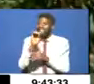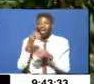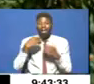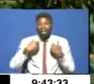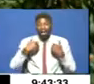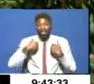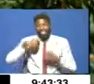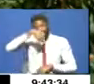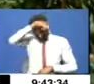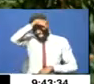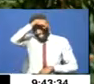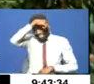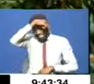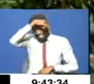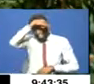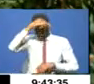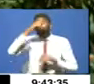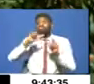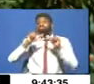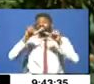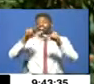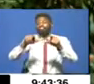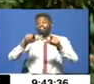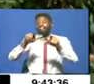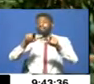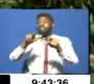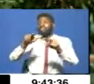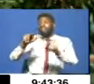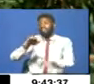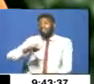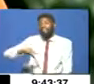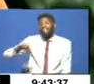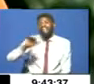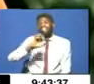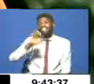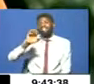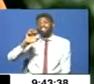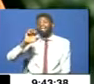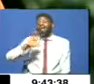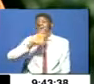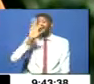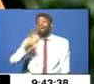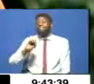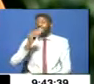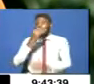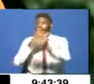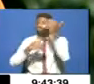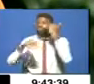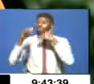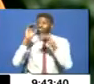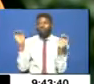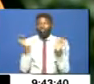being awarded by the East African University at the time. Mm-hmm. So I had